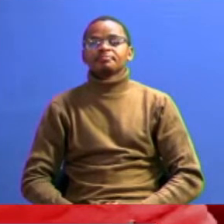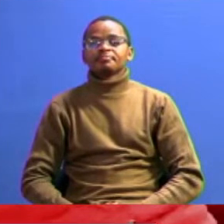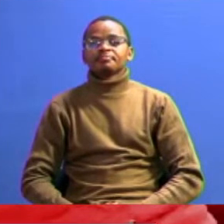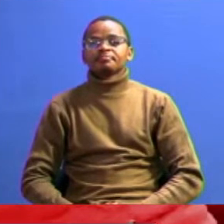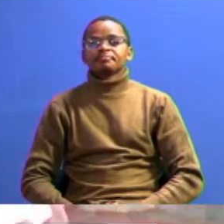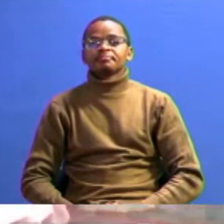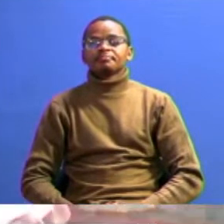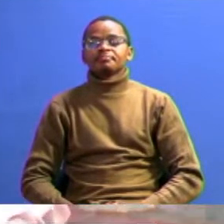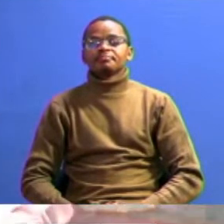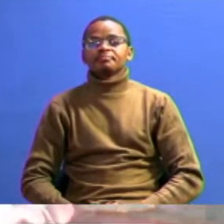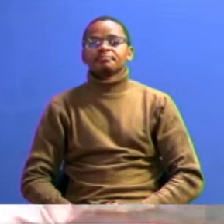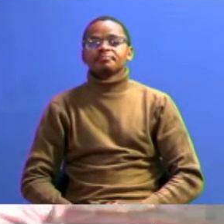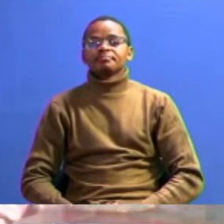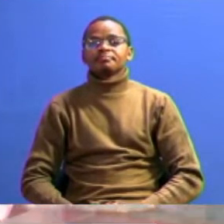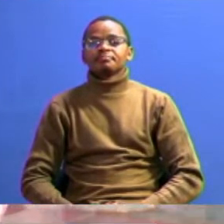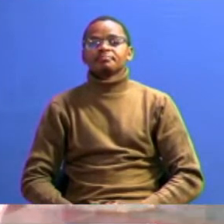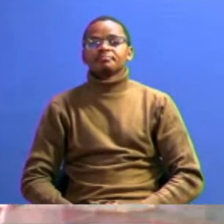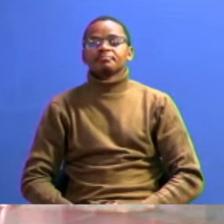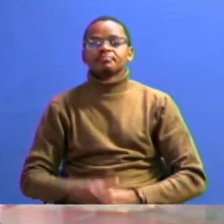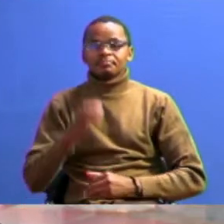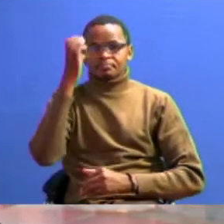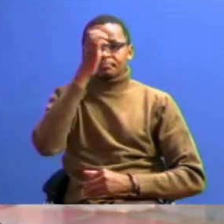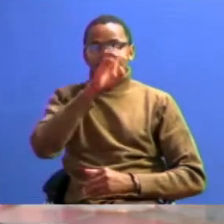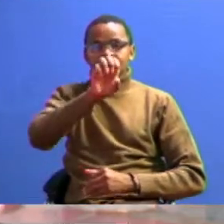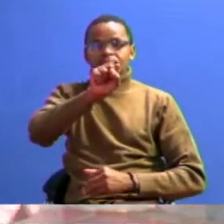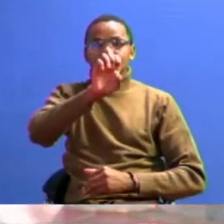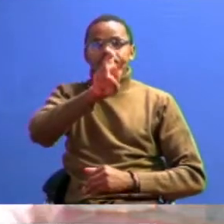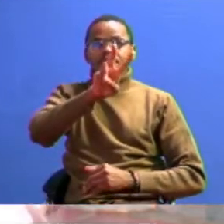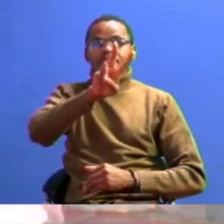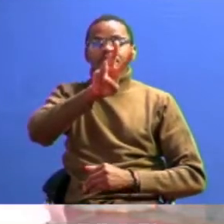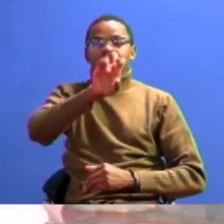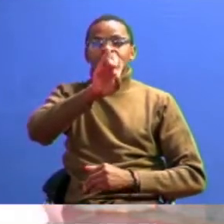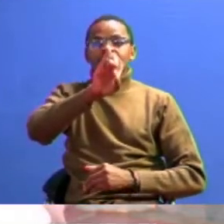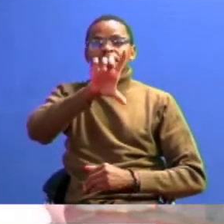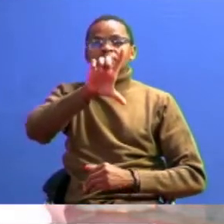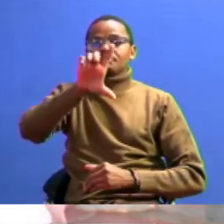And now in Europa League, Sevilla booked their ticket to the UEFA Europa League finals after